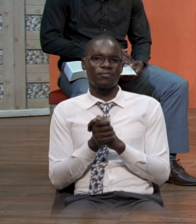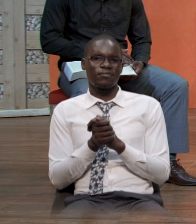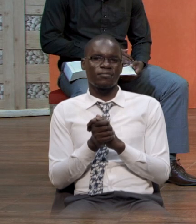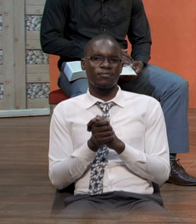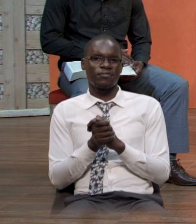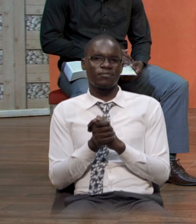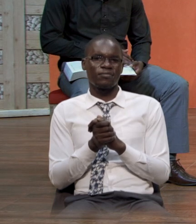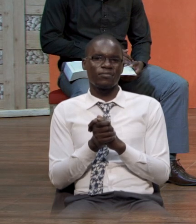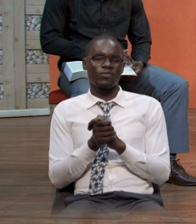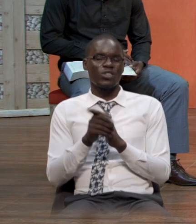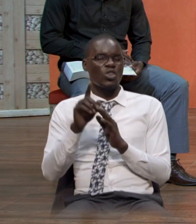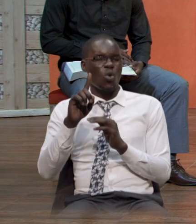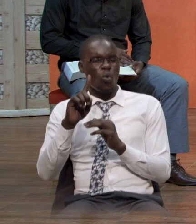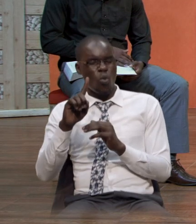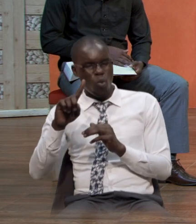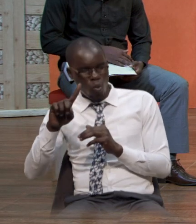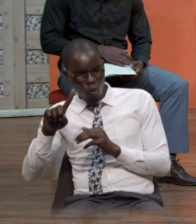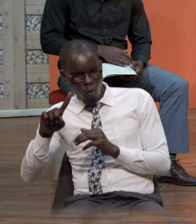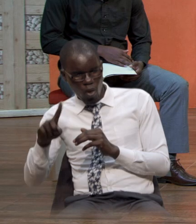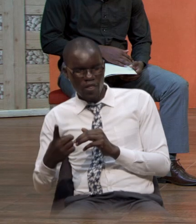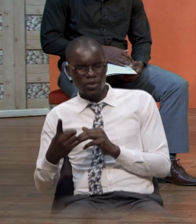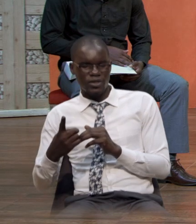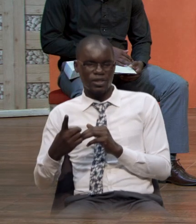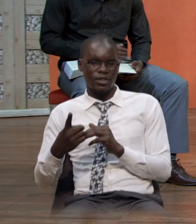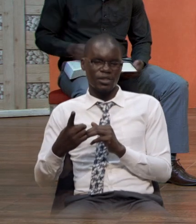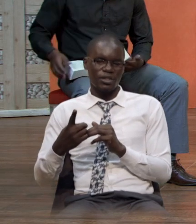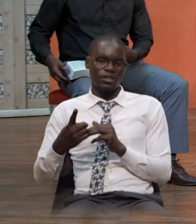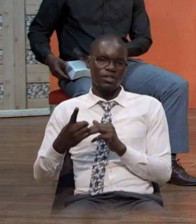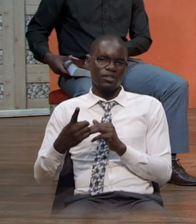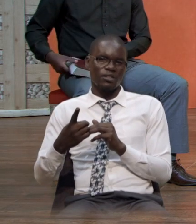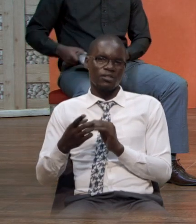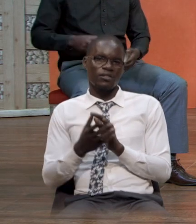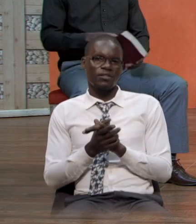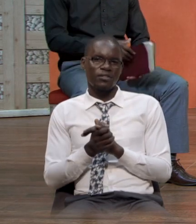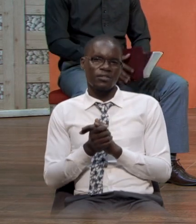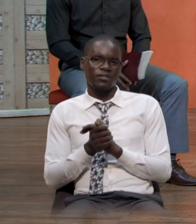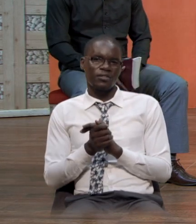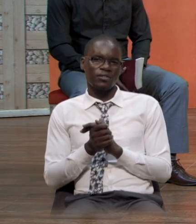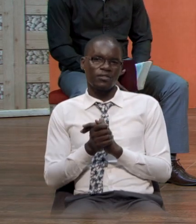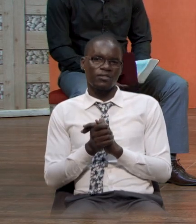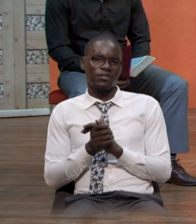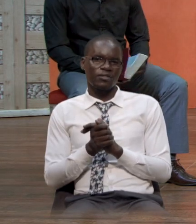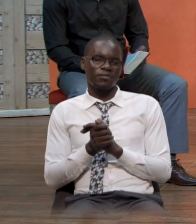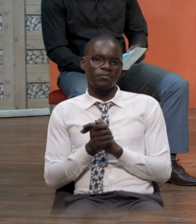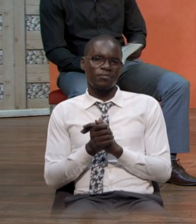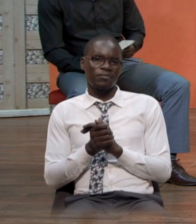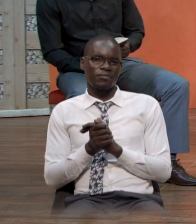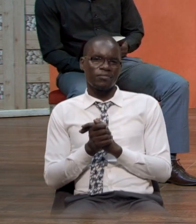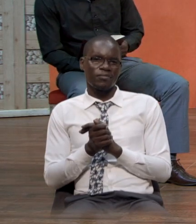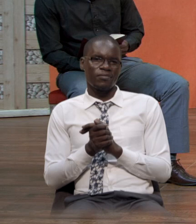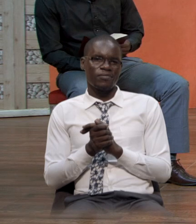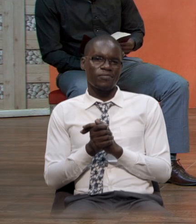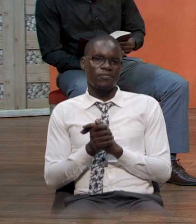1,200 plus. No. It's less than 100. No, it is more than 1,100.